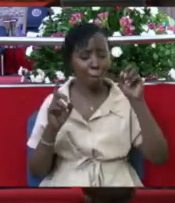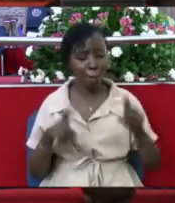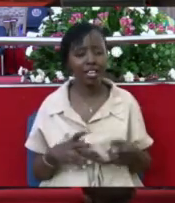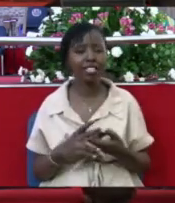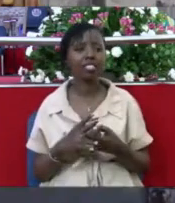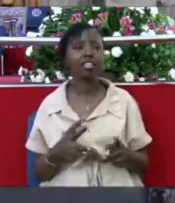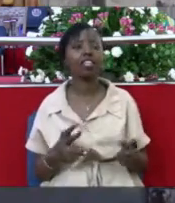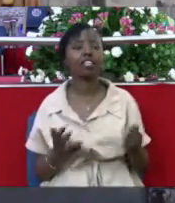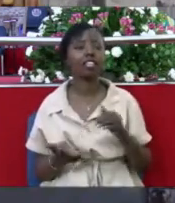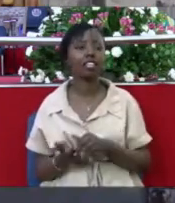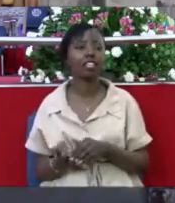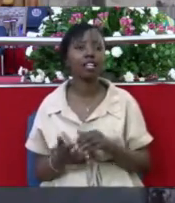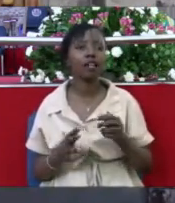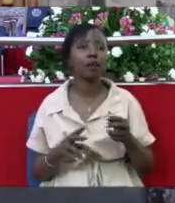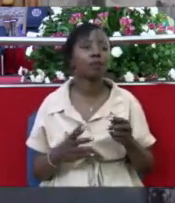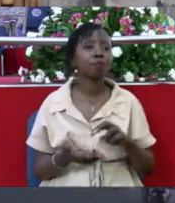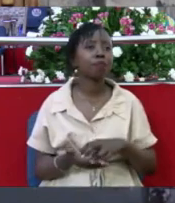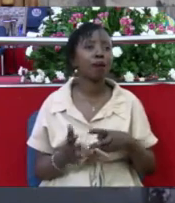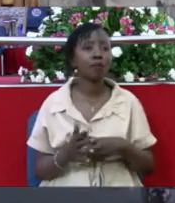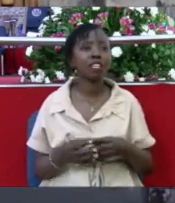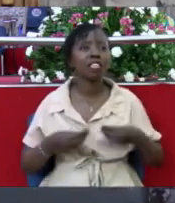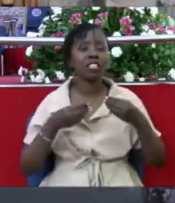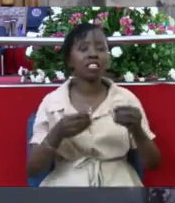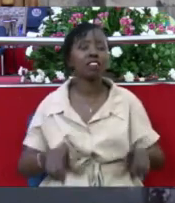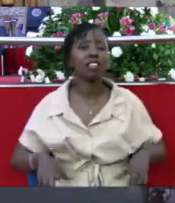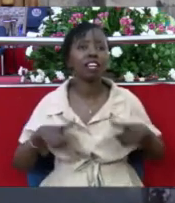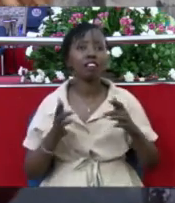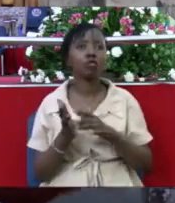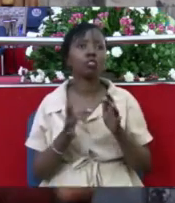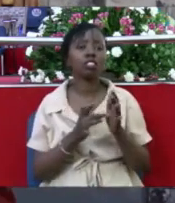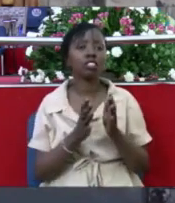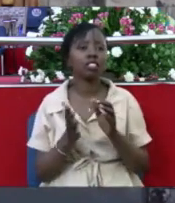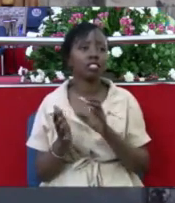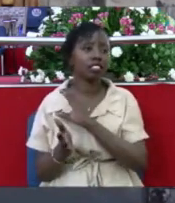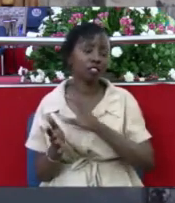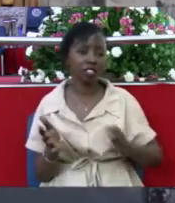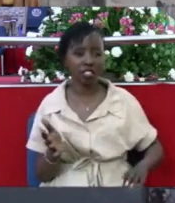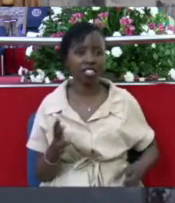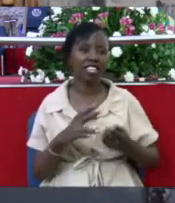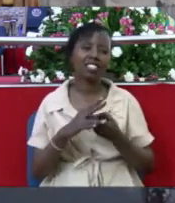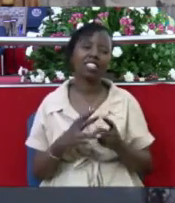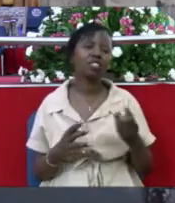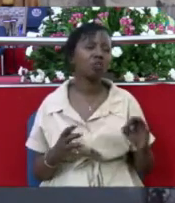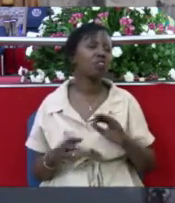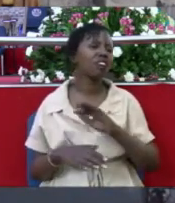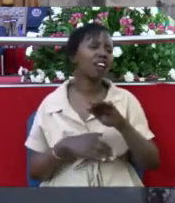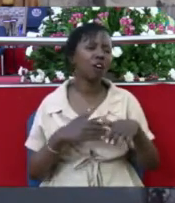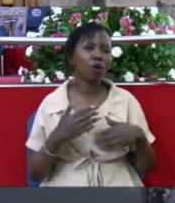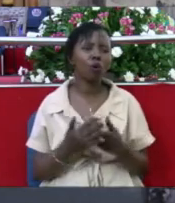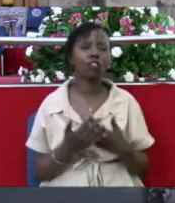means committing your life to Jesus Christ. It's the beginning of everything. So if you